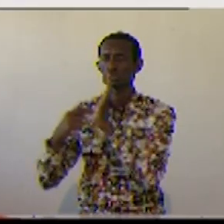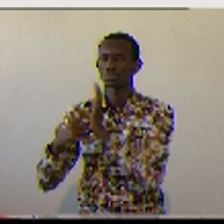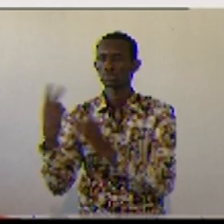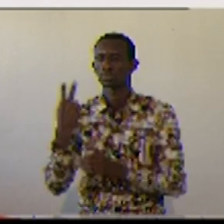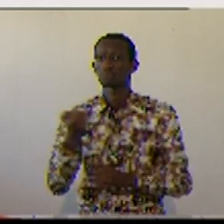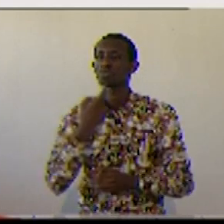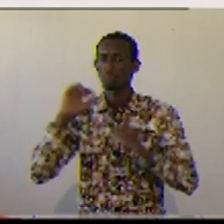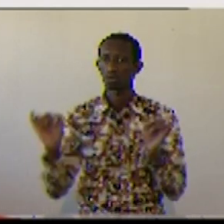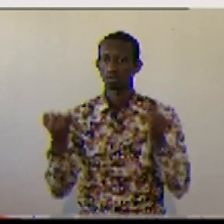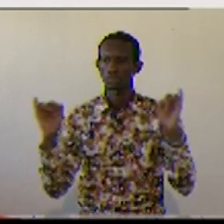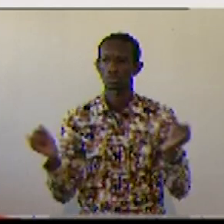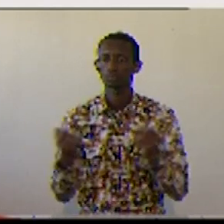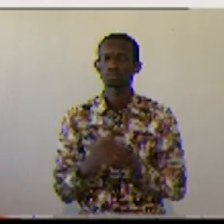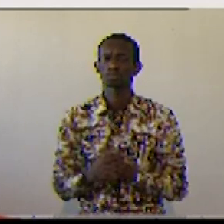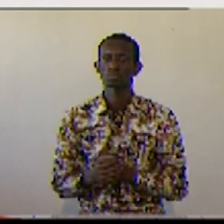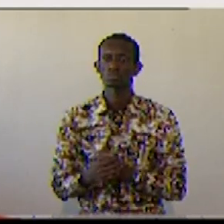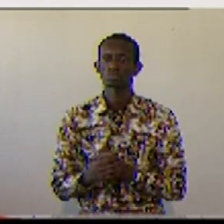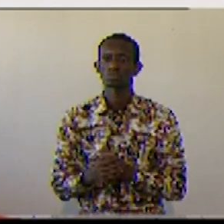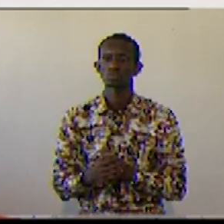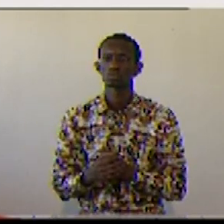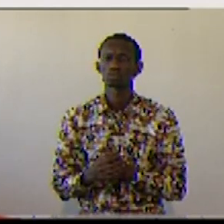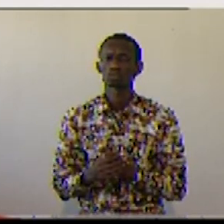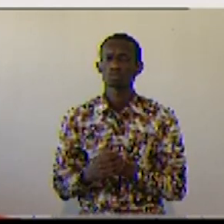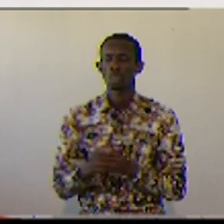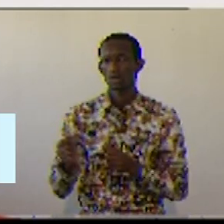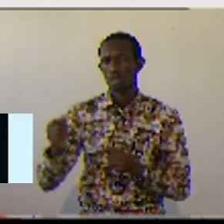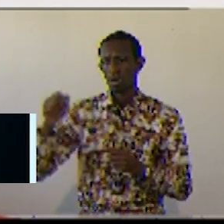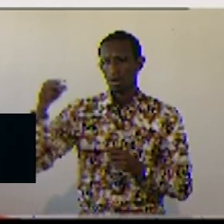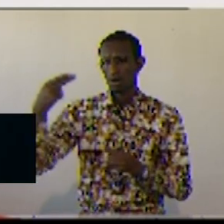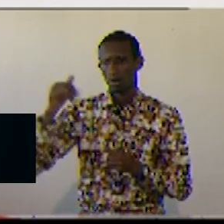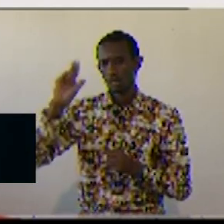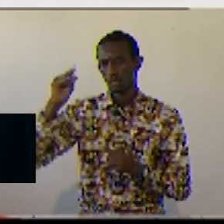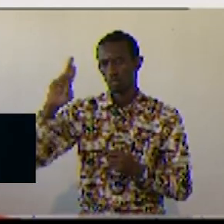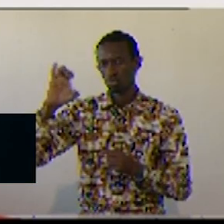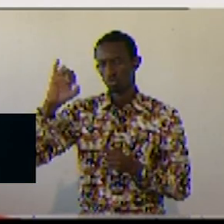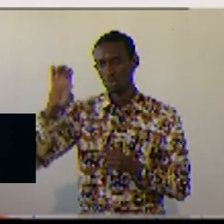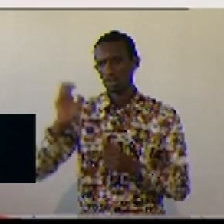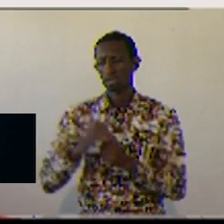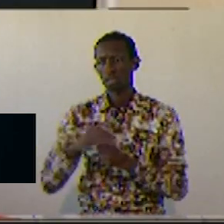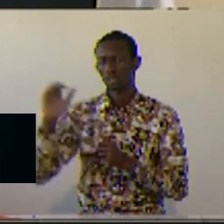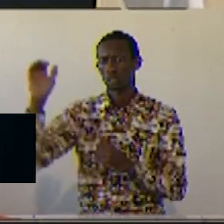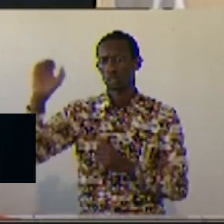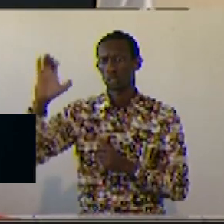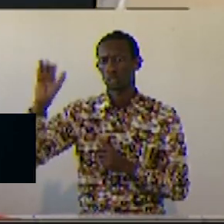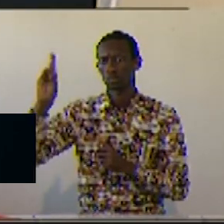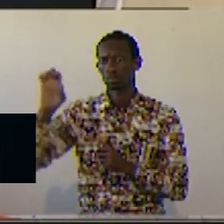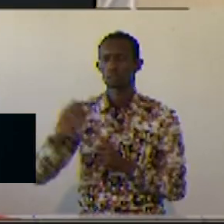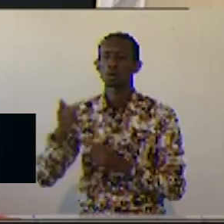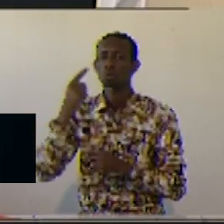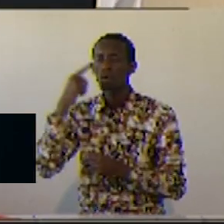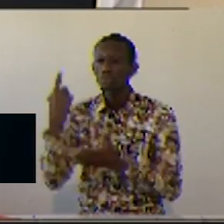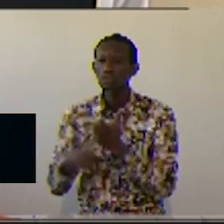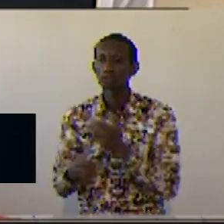try. We have dilute hydrochloric acid plus zinc oxide. What do we get?